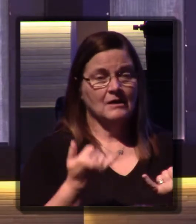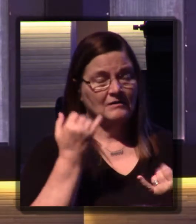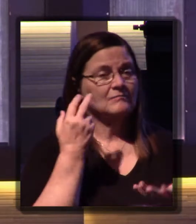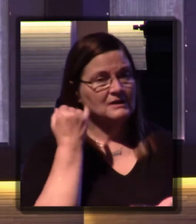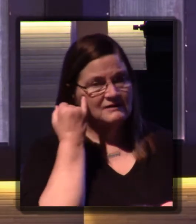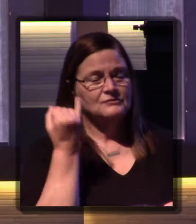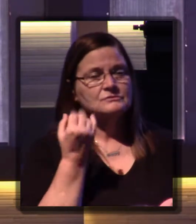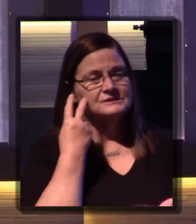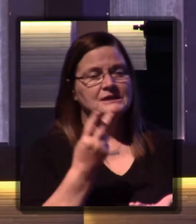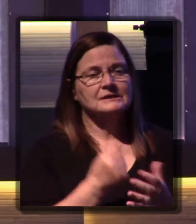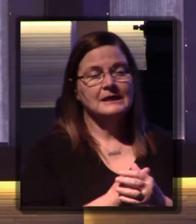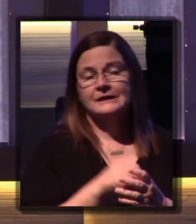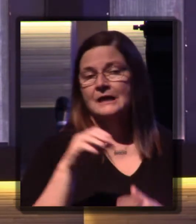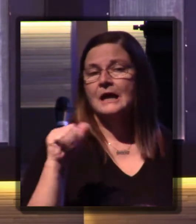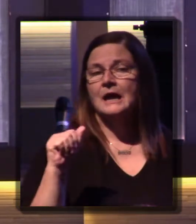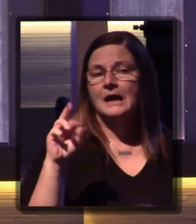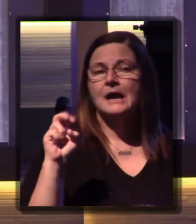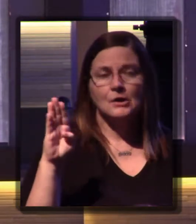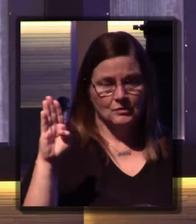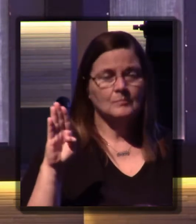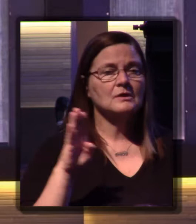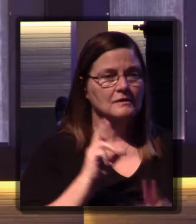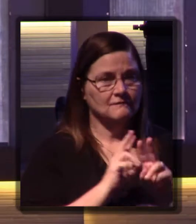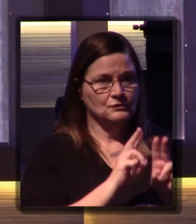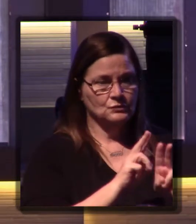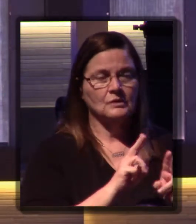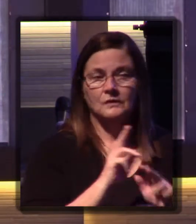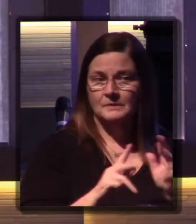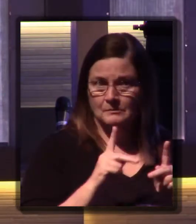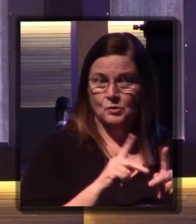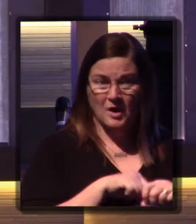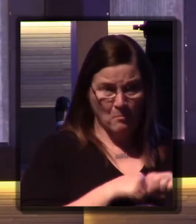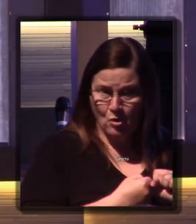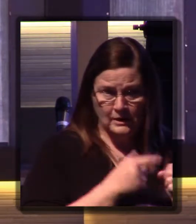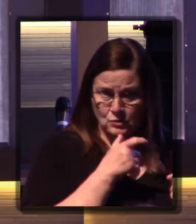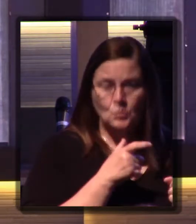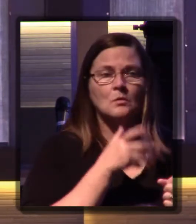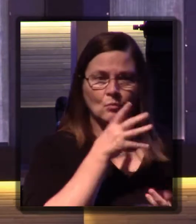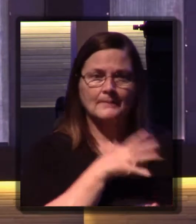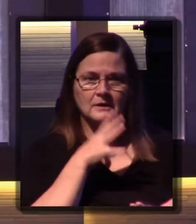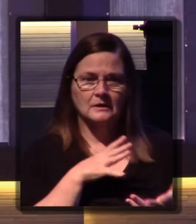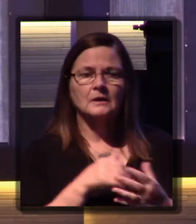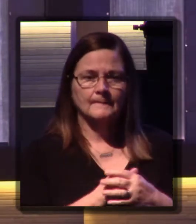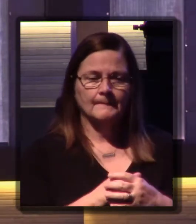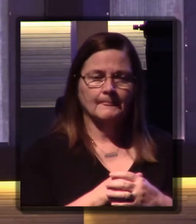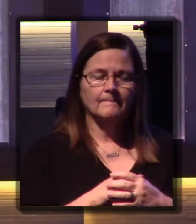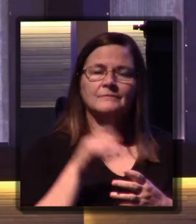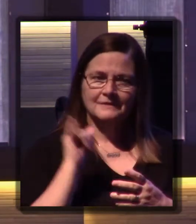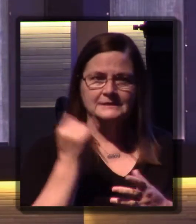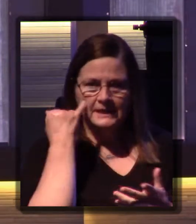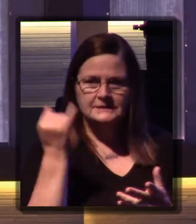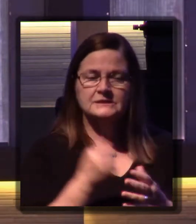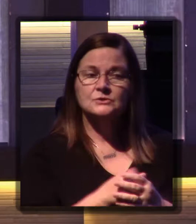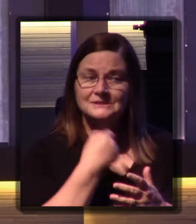an Arab funeral, for instance, and there are people mourning, the mourners that you hear are who? Mostly the women. And so